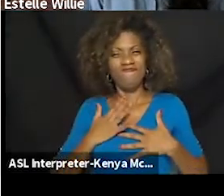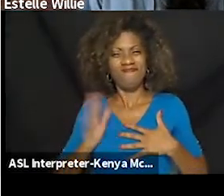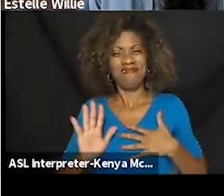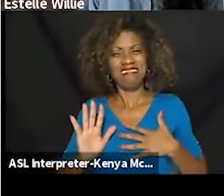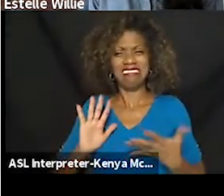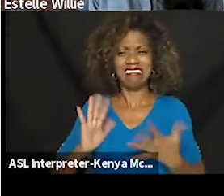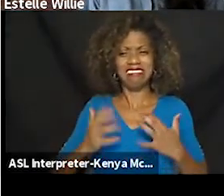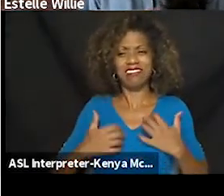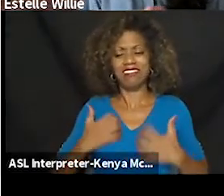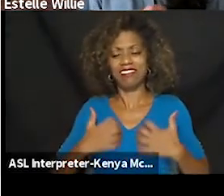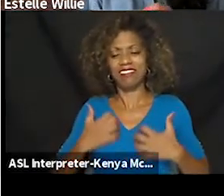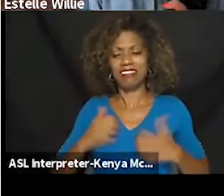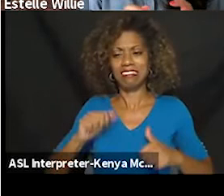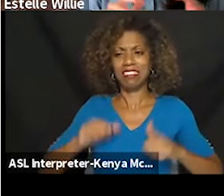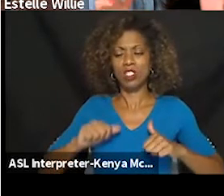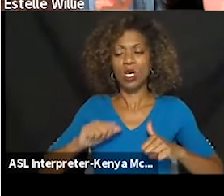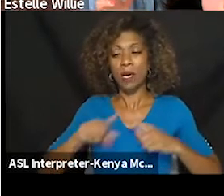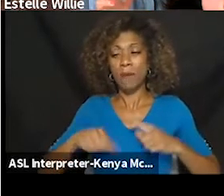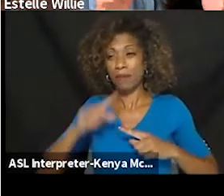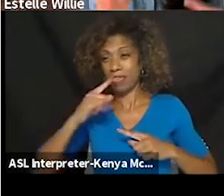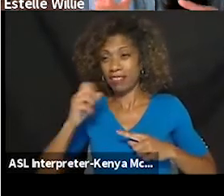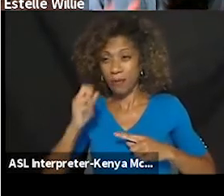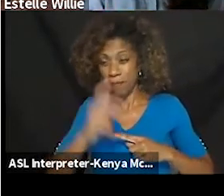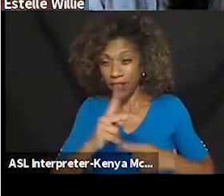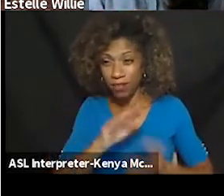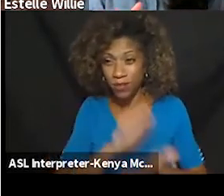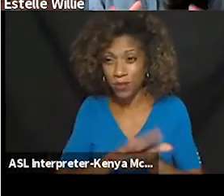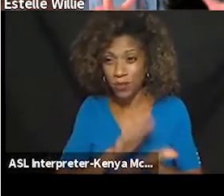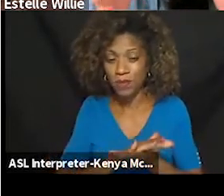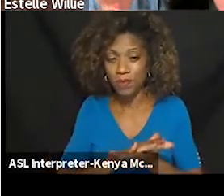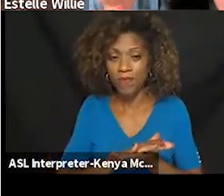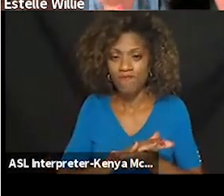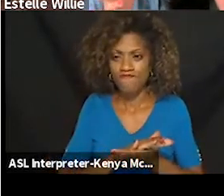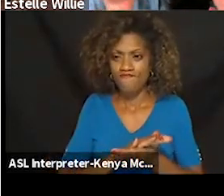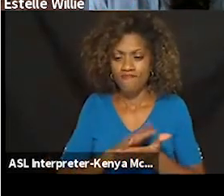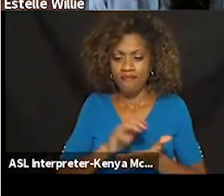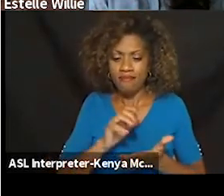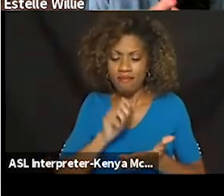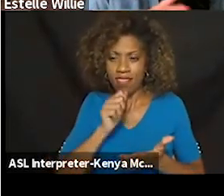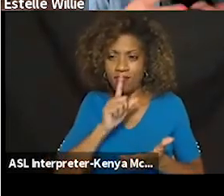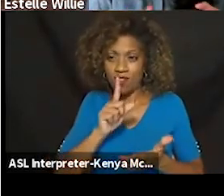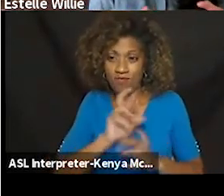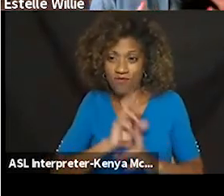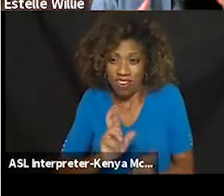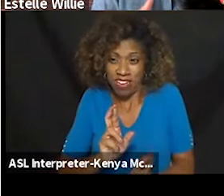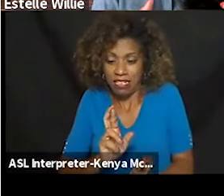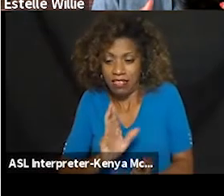buy-in was very low. So how do we help